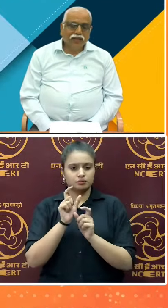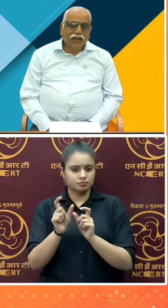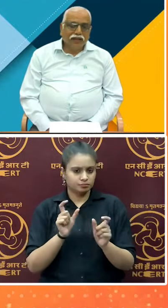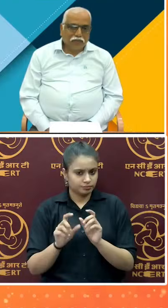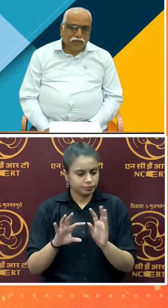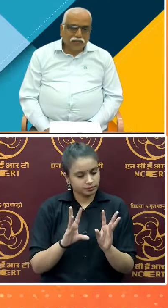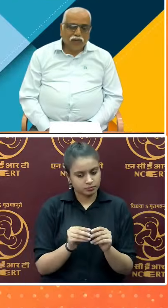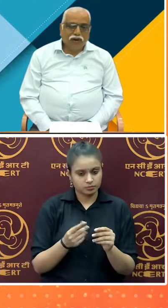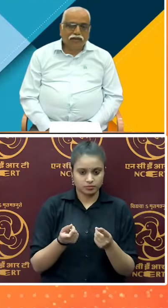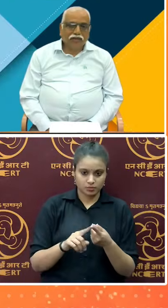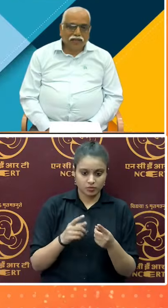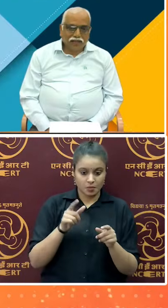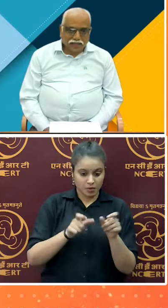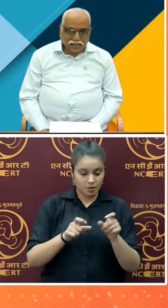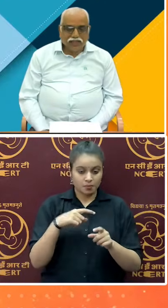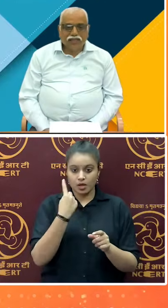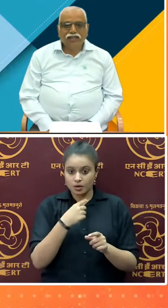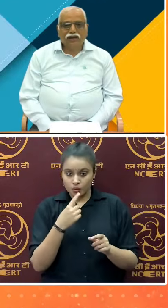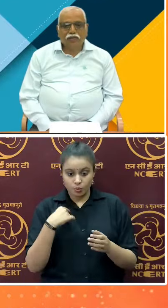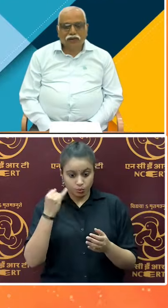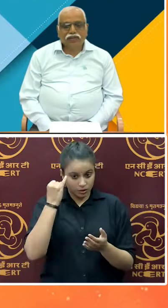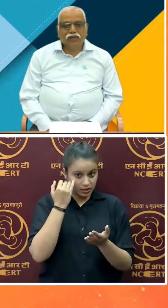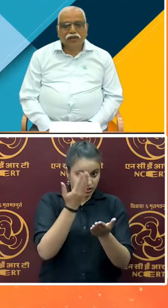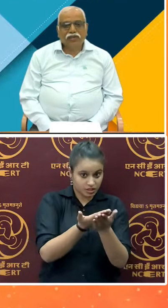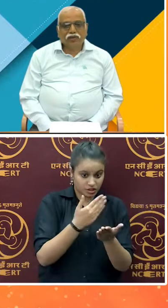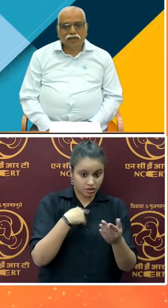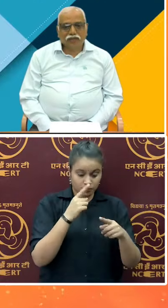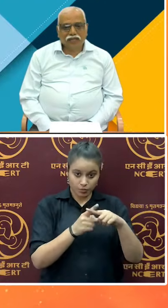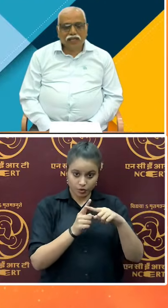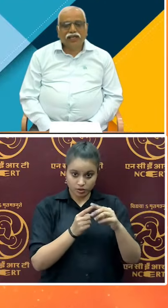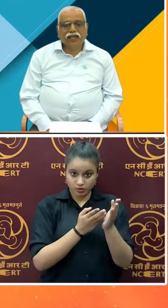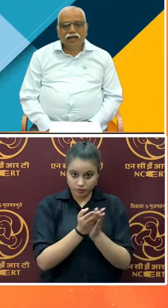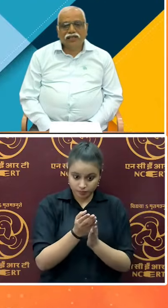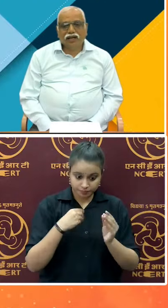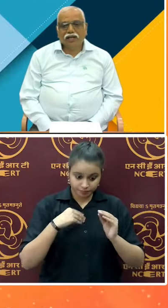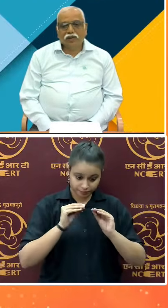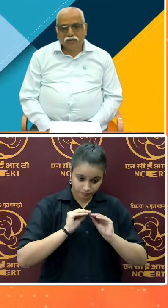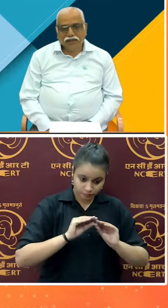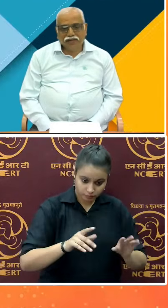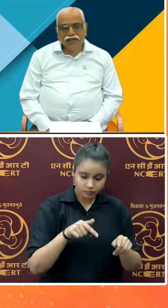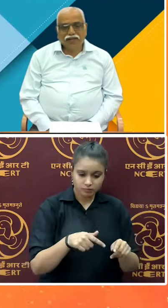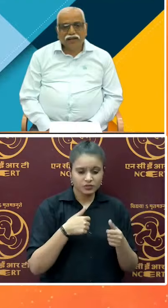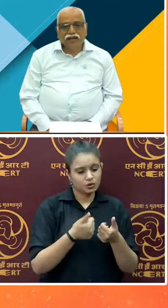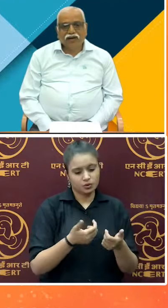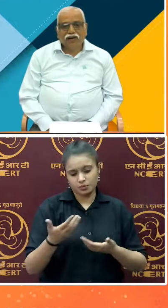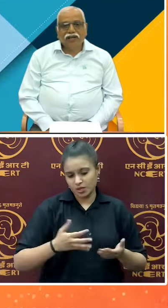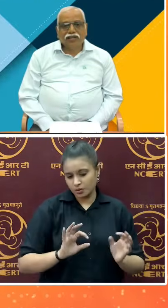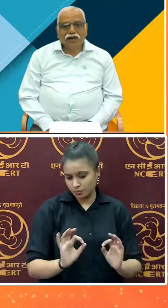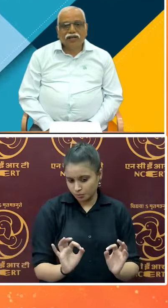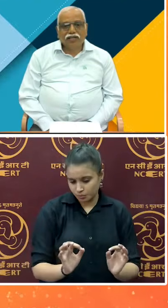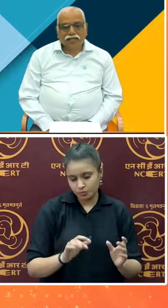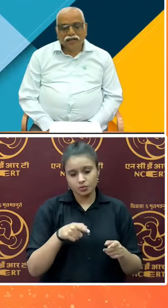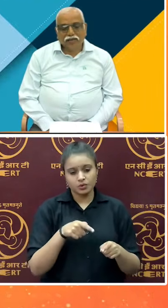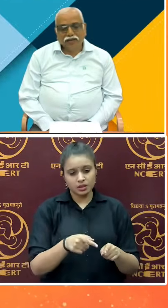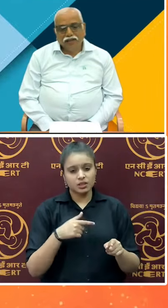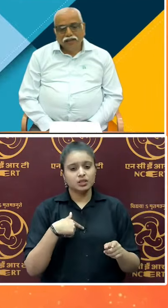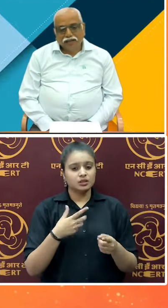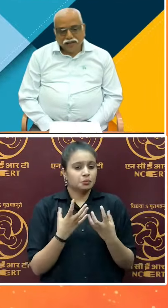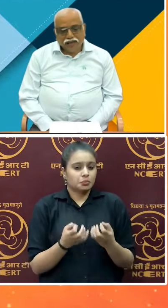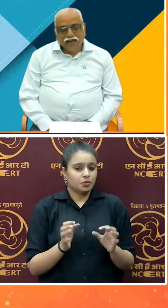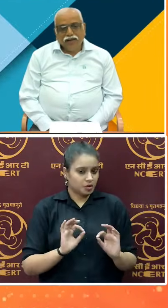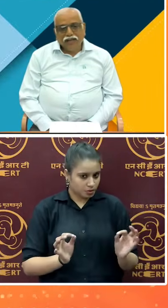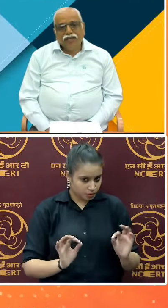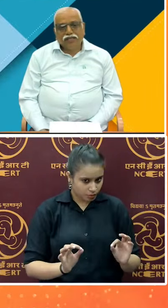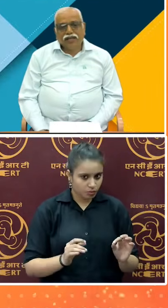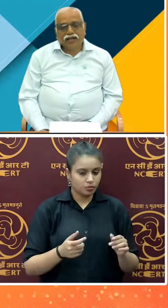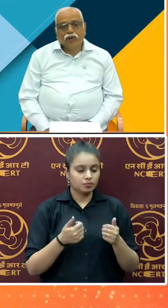here, the people who are suggesting some positive ways to them, saying that it is not a good behavior or it is not desirable,